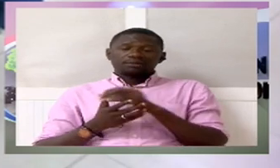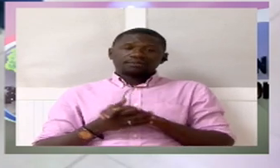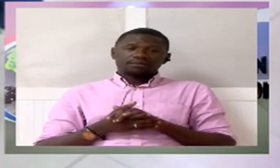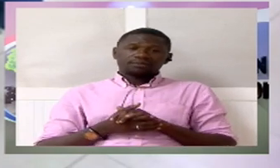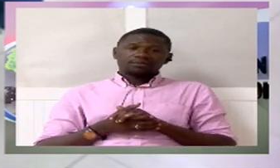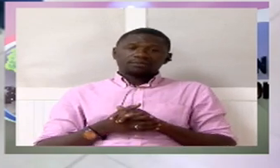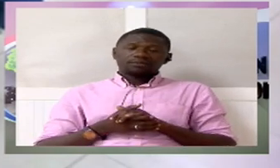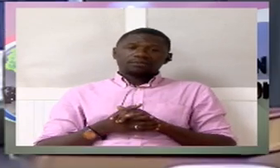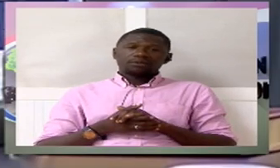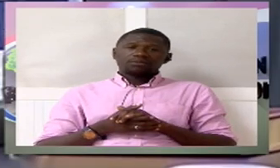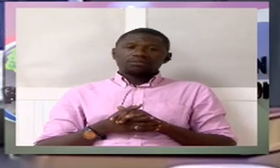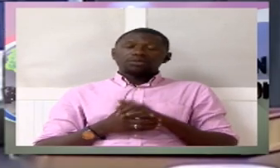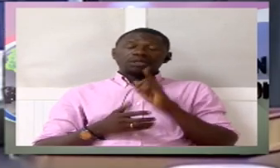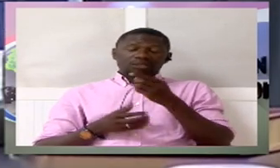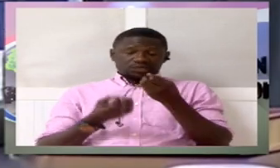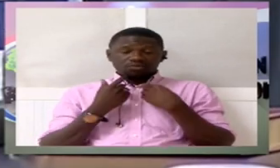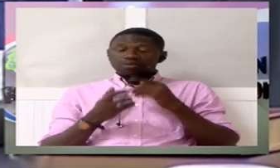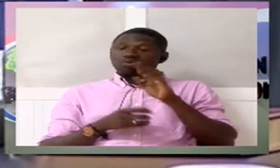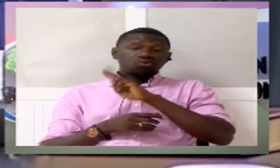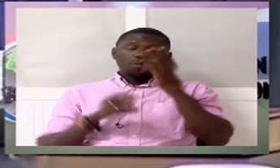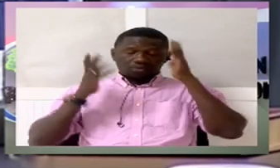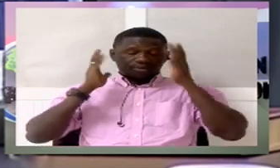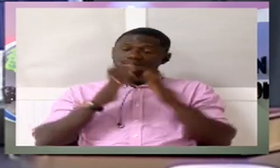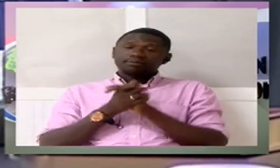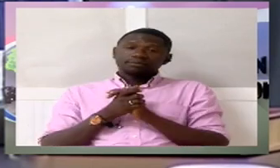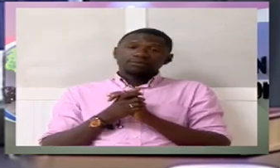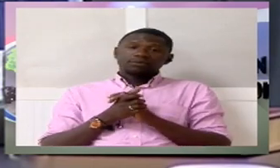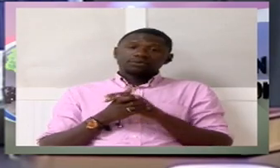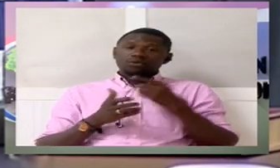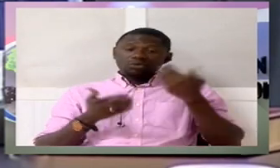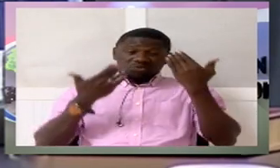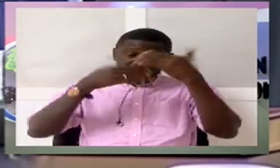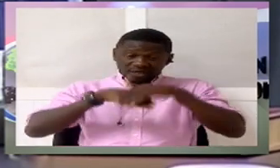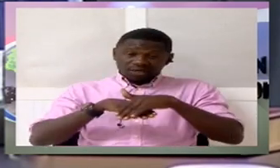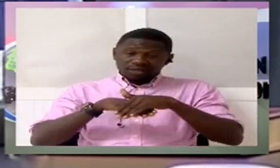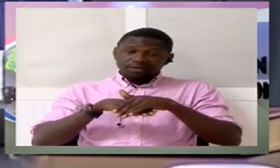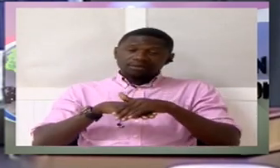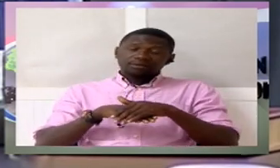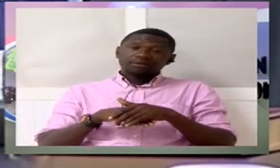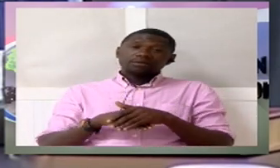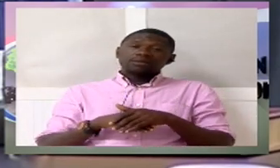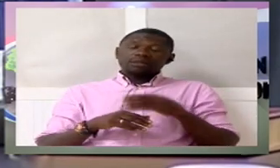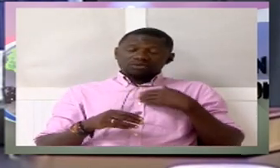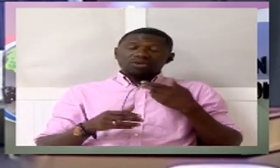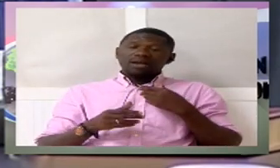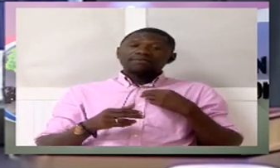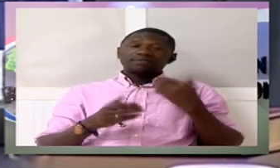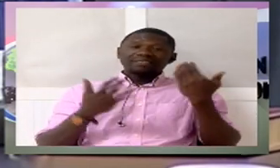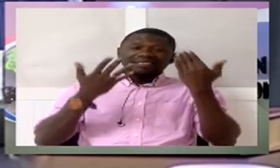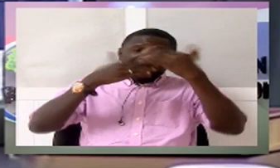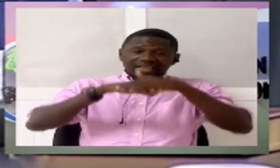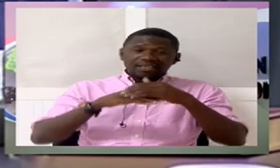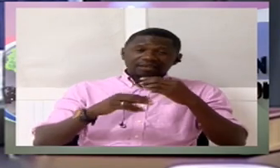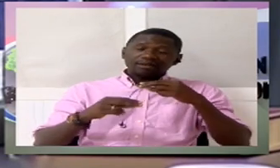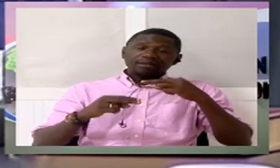yes. Akonye but no problem. He said to me but no problem. Ko bi suto. Tonight. Nyanta state banquet sotola. We are supposed to have